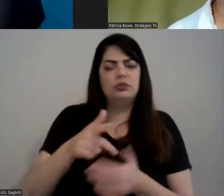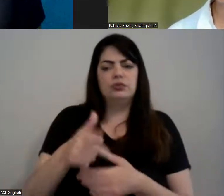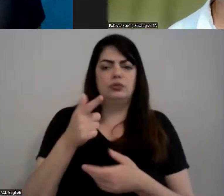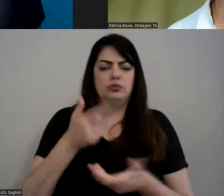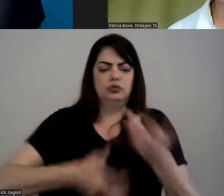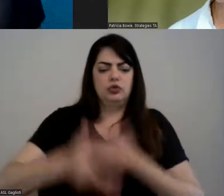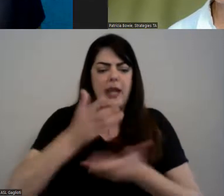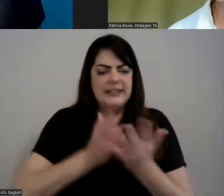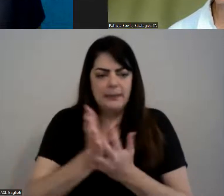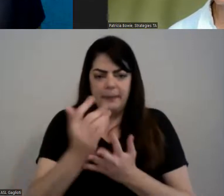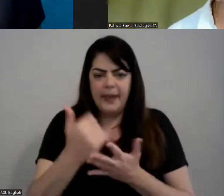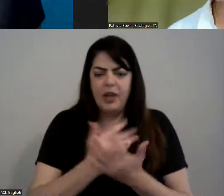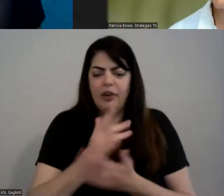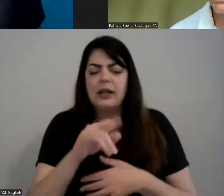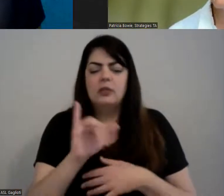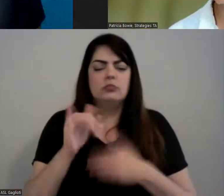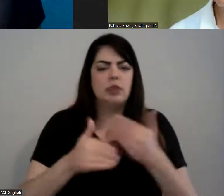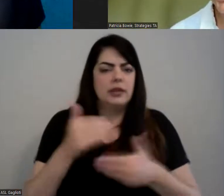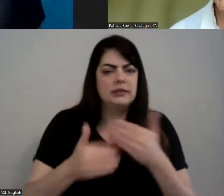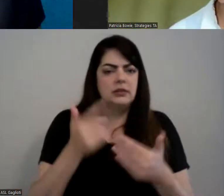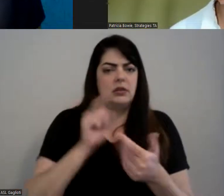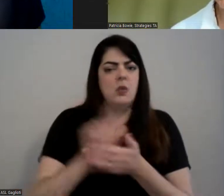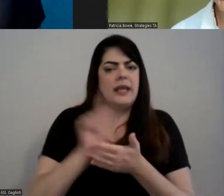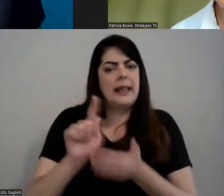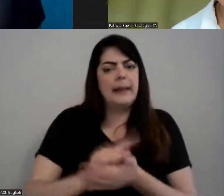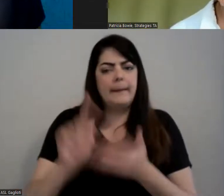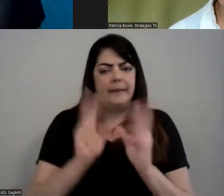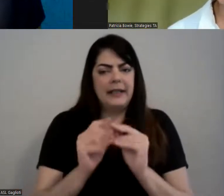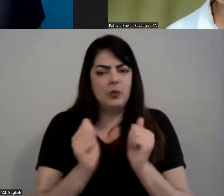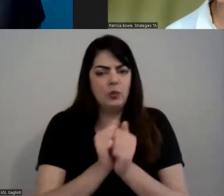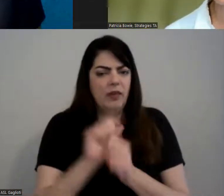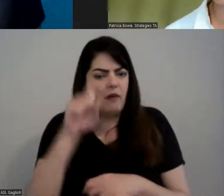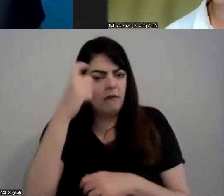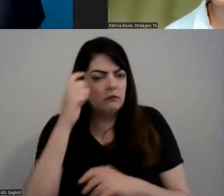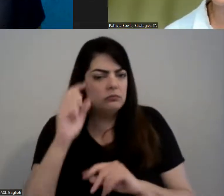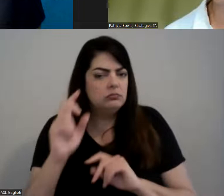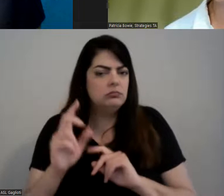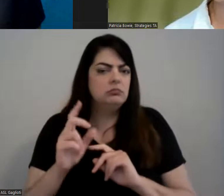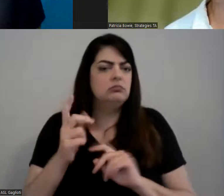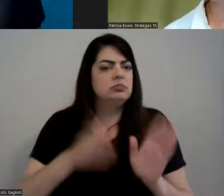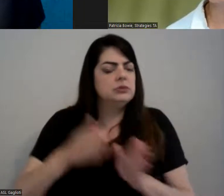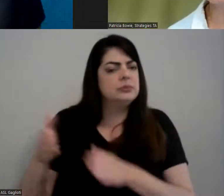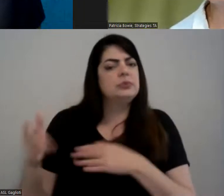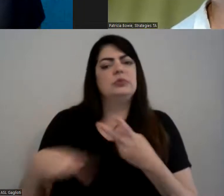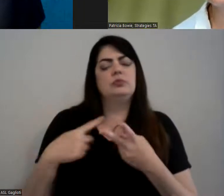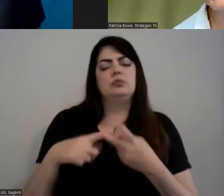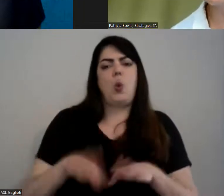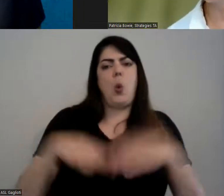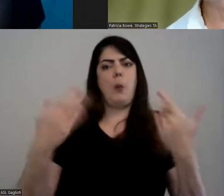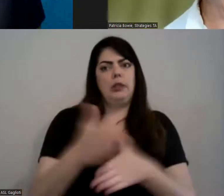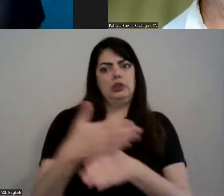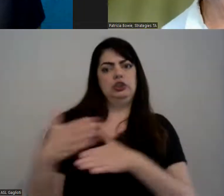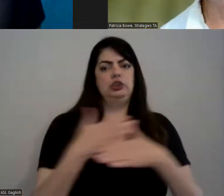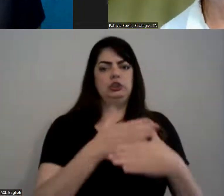with the nonprofits and government leaders, continuous communication, right? Open with sharing data, which led to healthy and